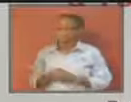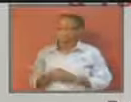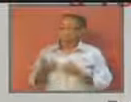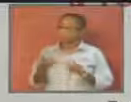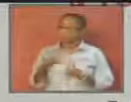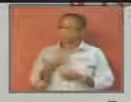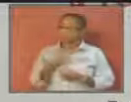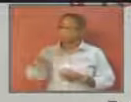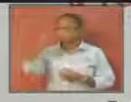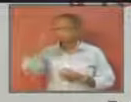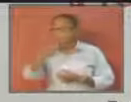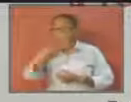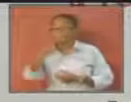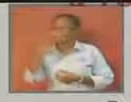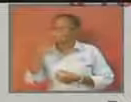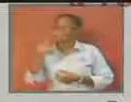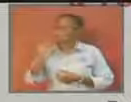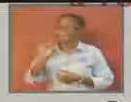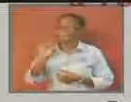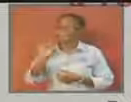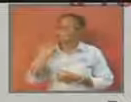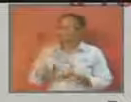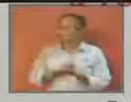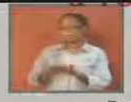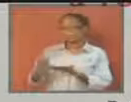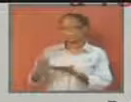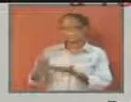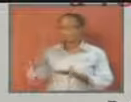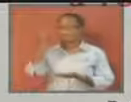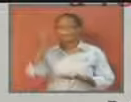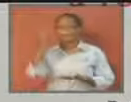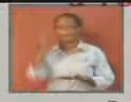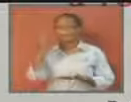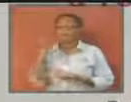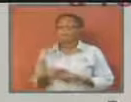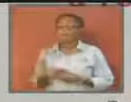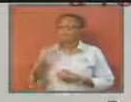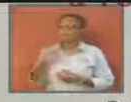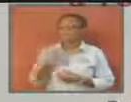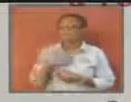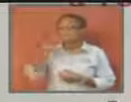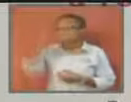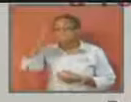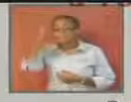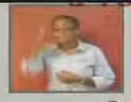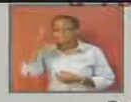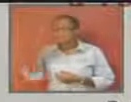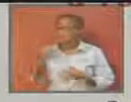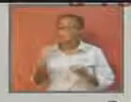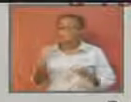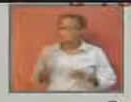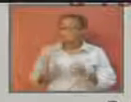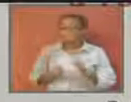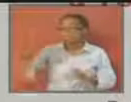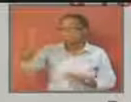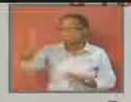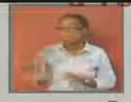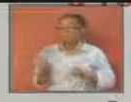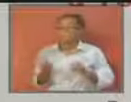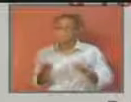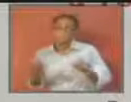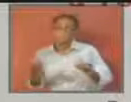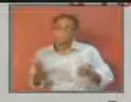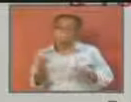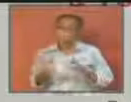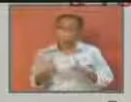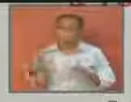for reasons being the present status of the epidemic in Trinidad and Tobago. We would like a greater proportion